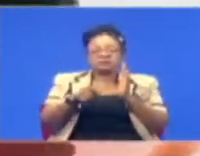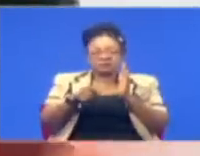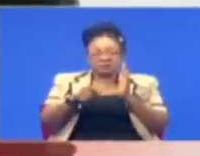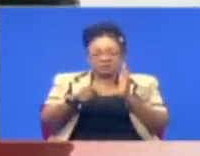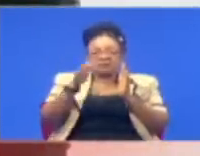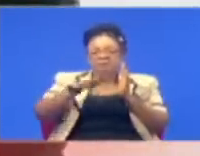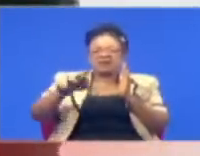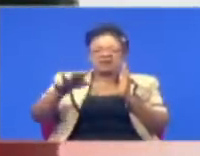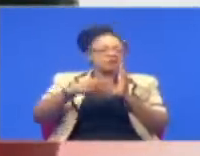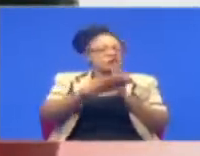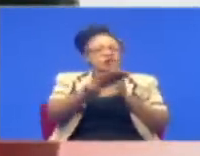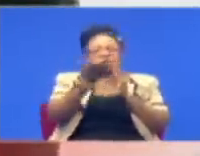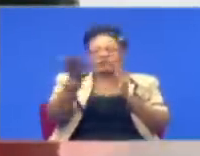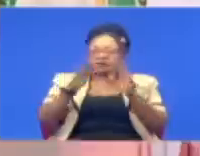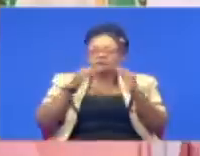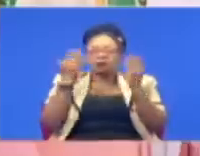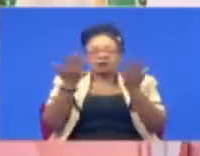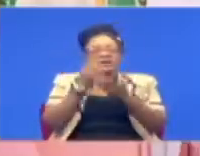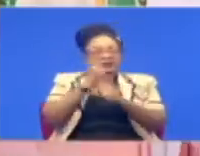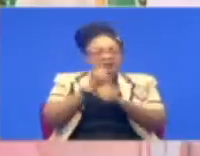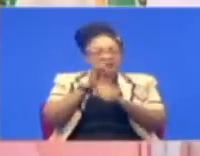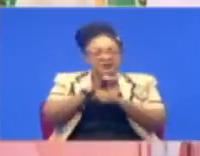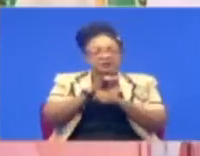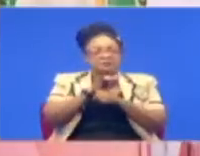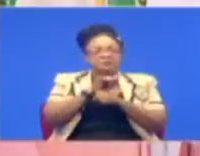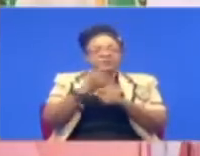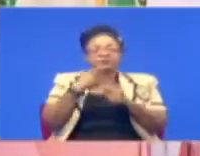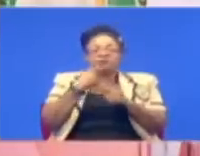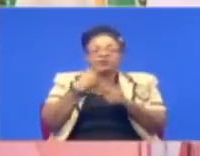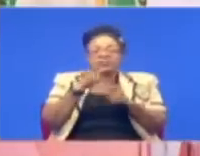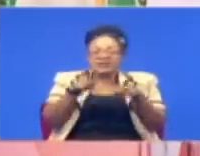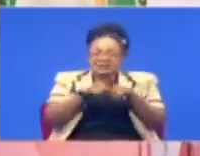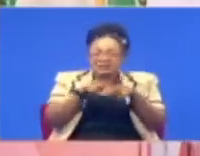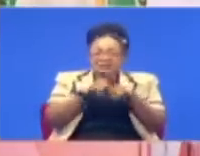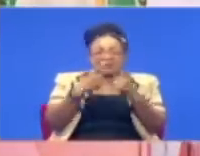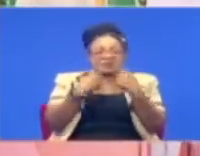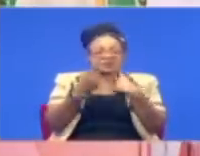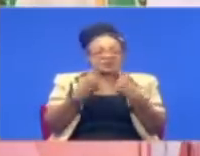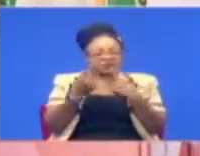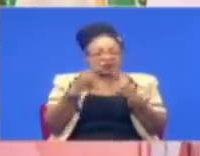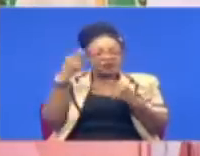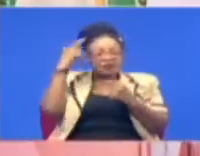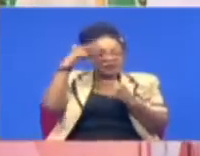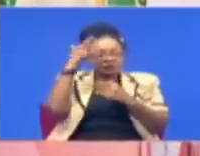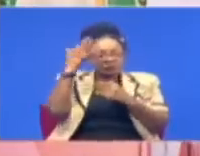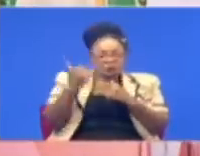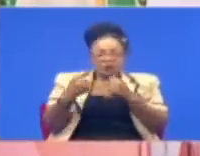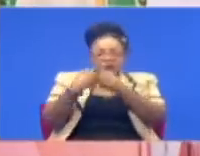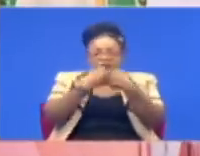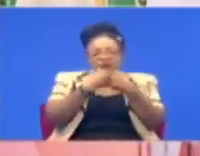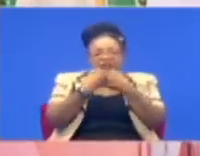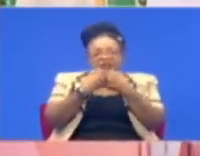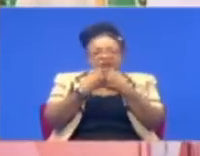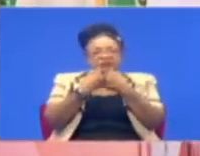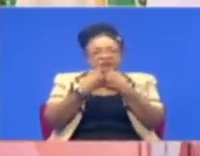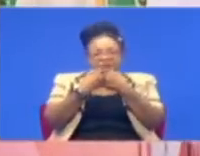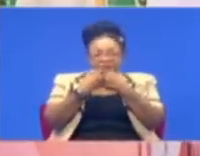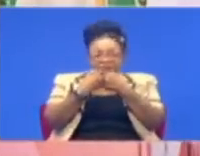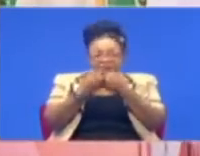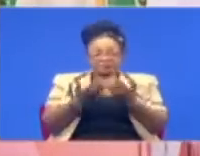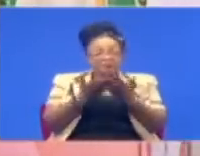have done that. But you said in your same discussion, the reason why you challenged this law, and